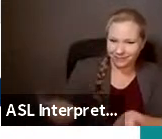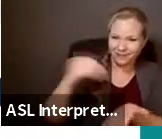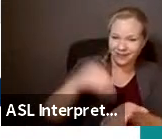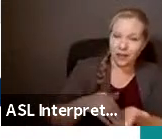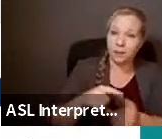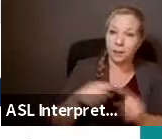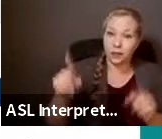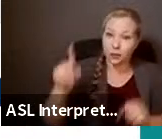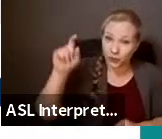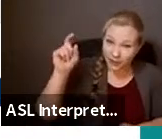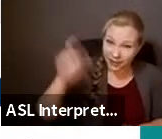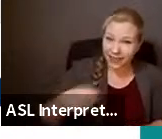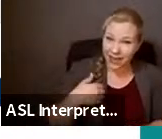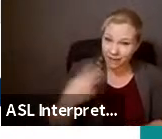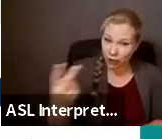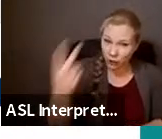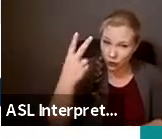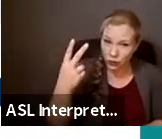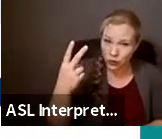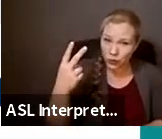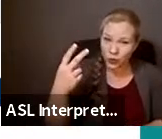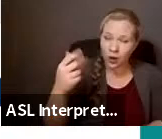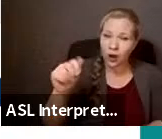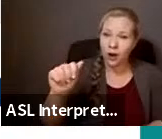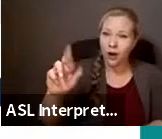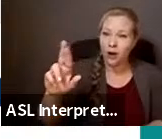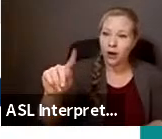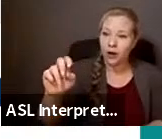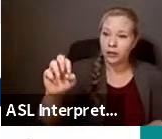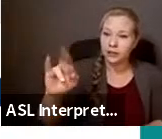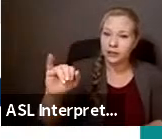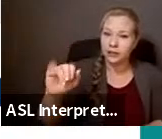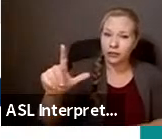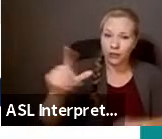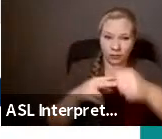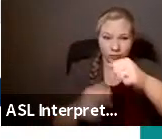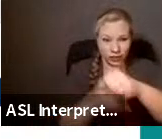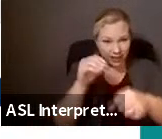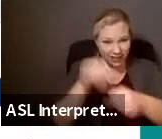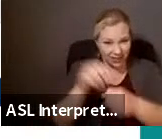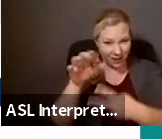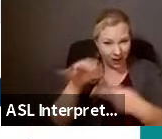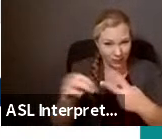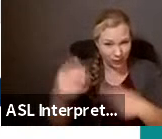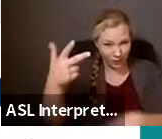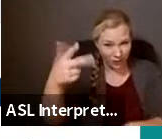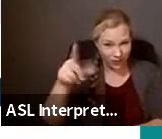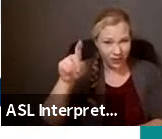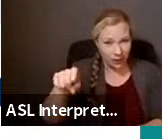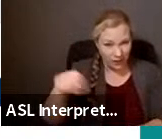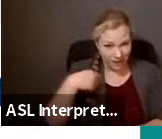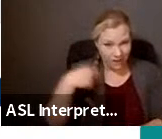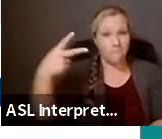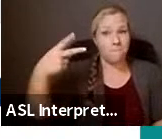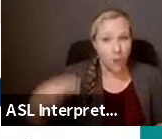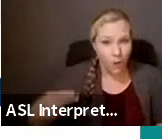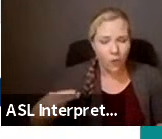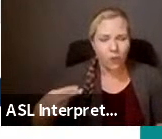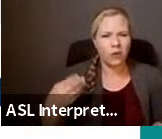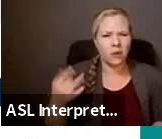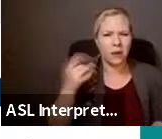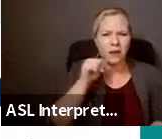need 2 arterial bridges in option 3, I guess? Is that, we need both of those as opposed to just one?